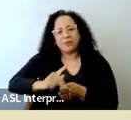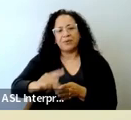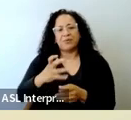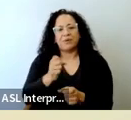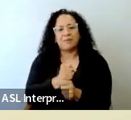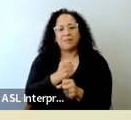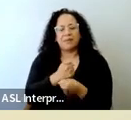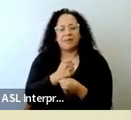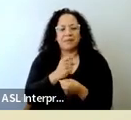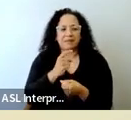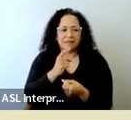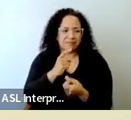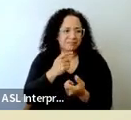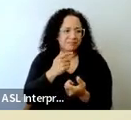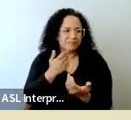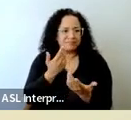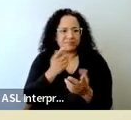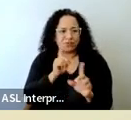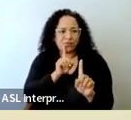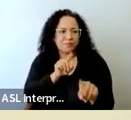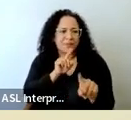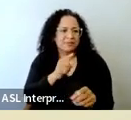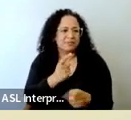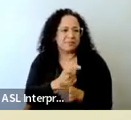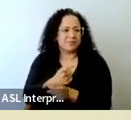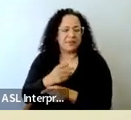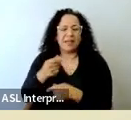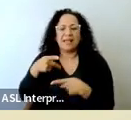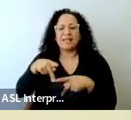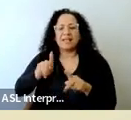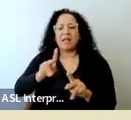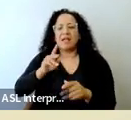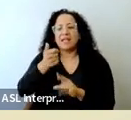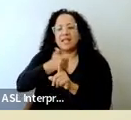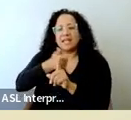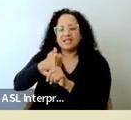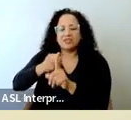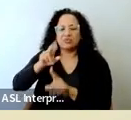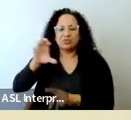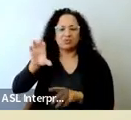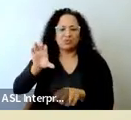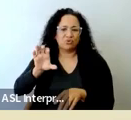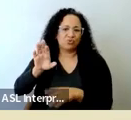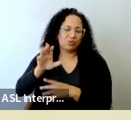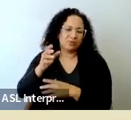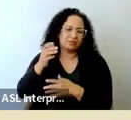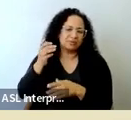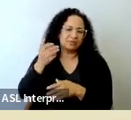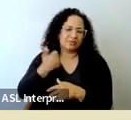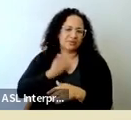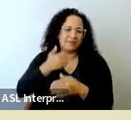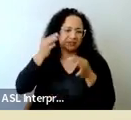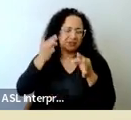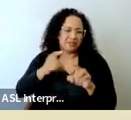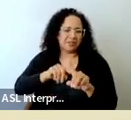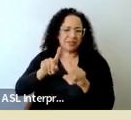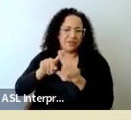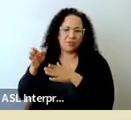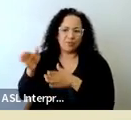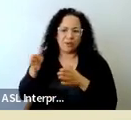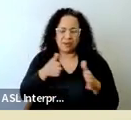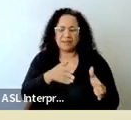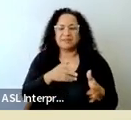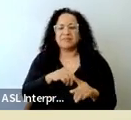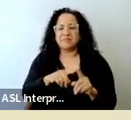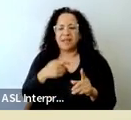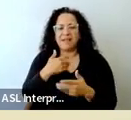as responsive as possible and really allowing each of the regional centers to do self-determination in different ways, which we all did. We approached it differently, but that there would be